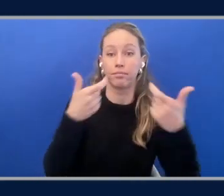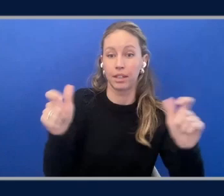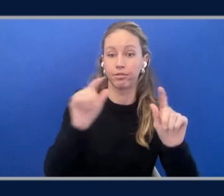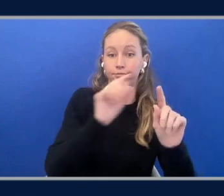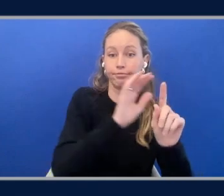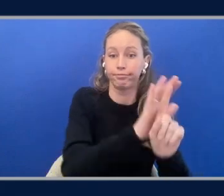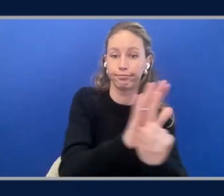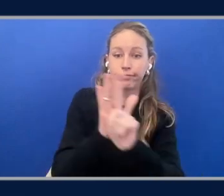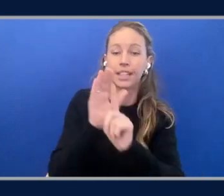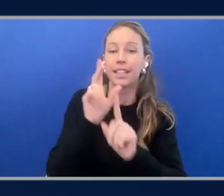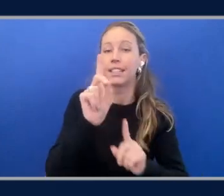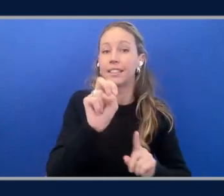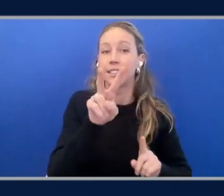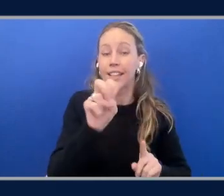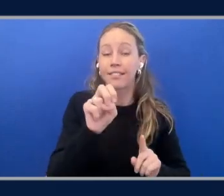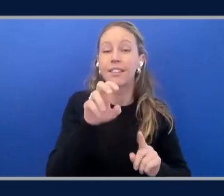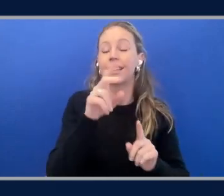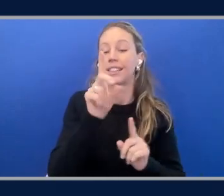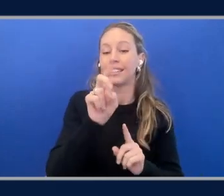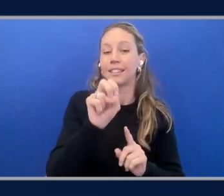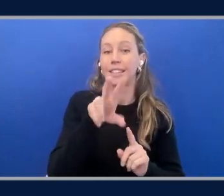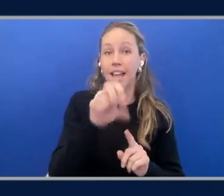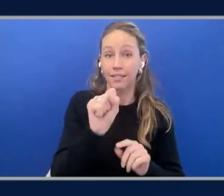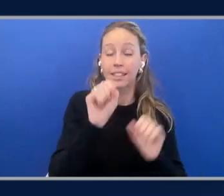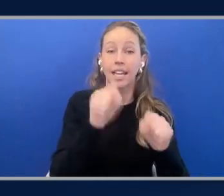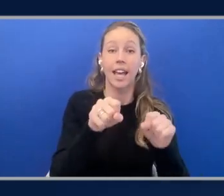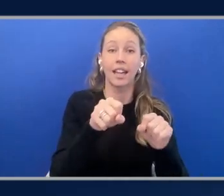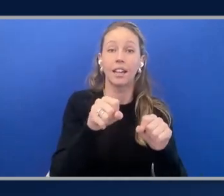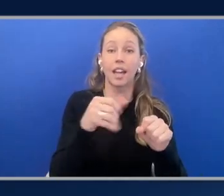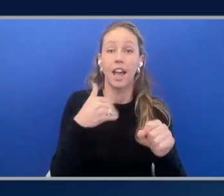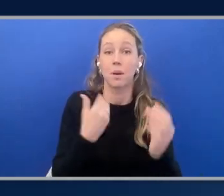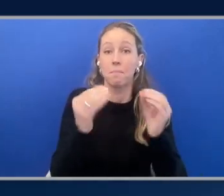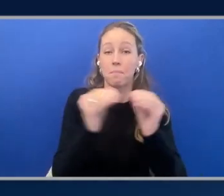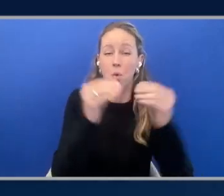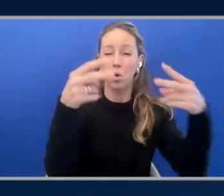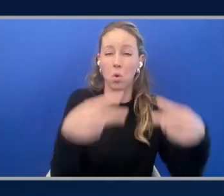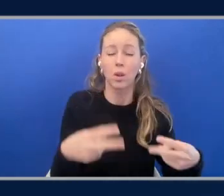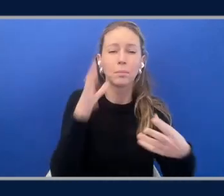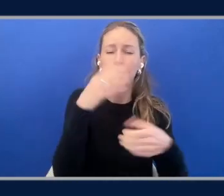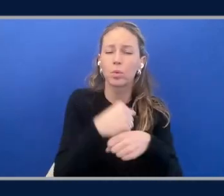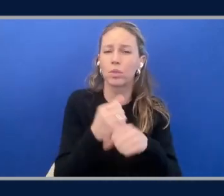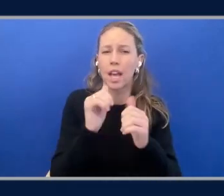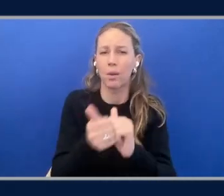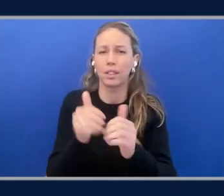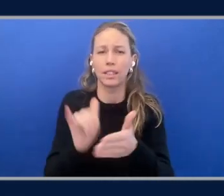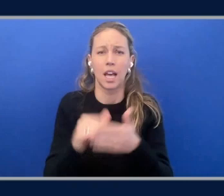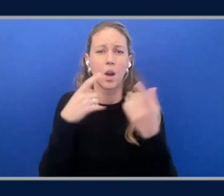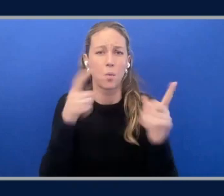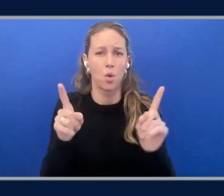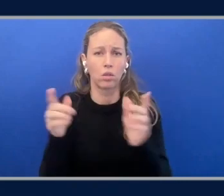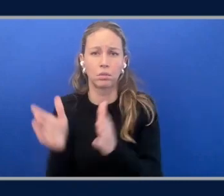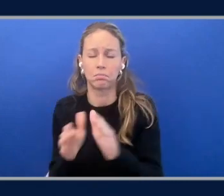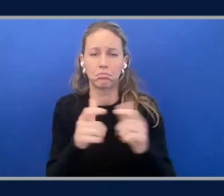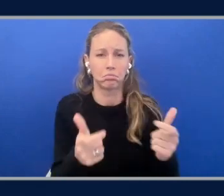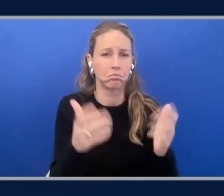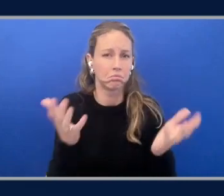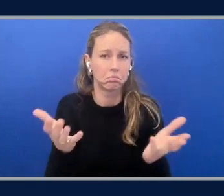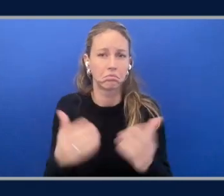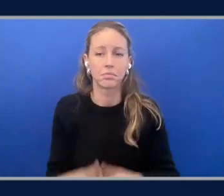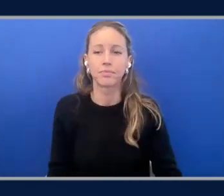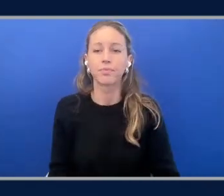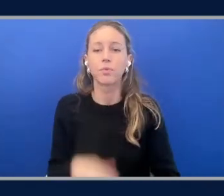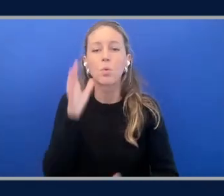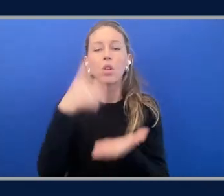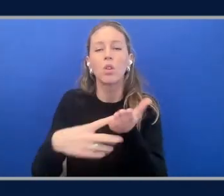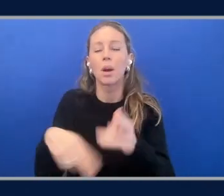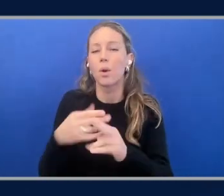either spread the cost over more code that's being produced, or how does that work? So let me talk a little bit about